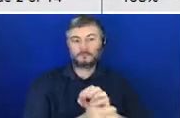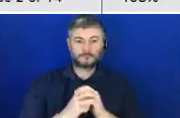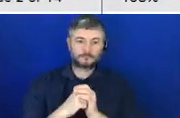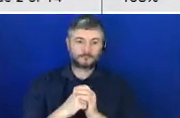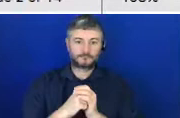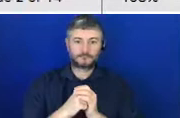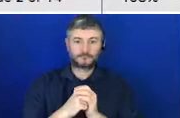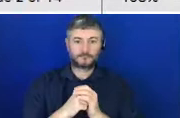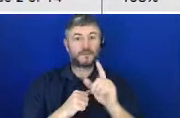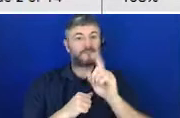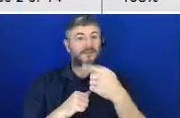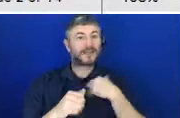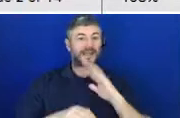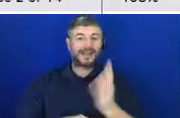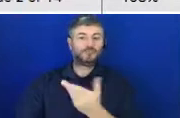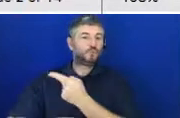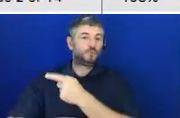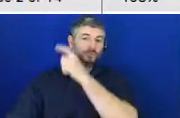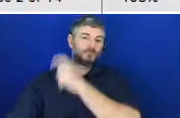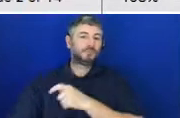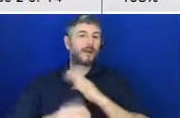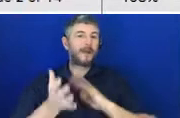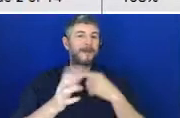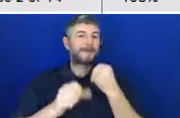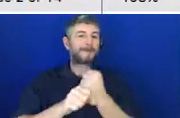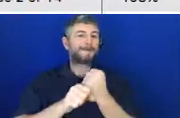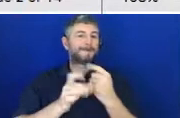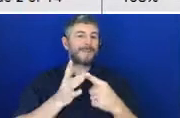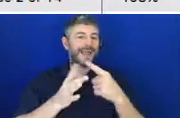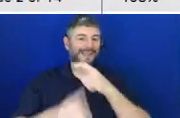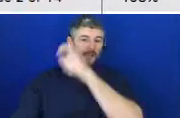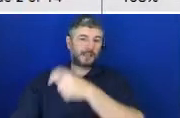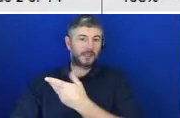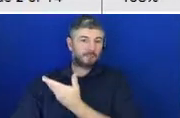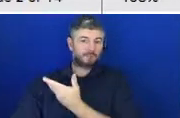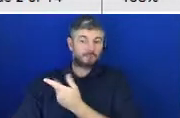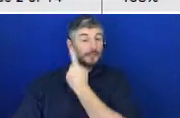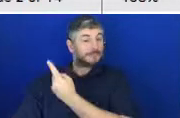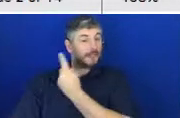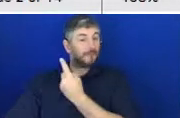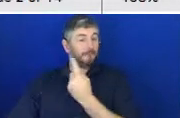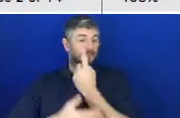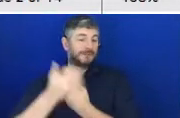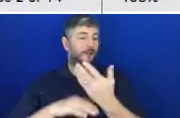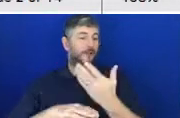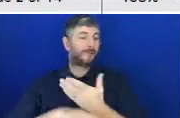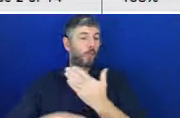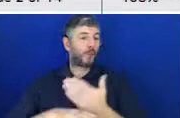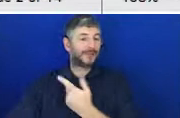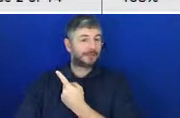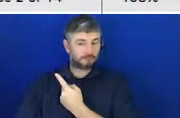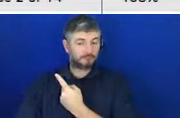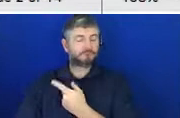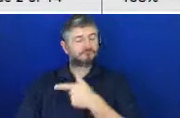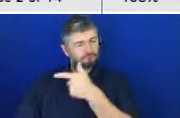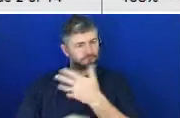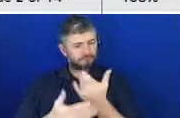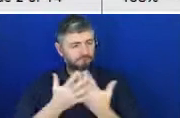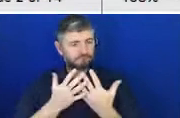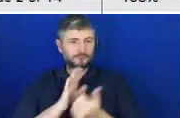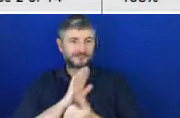to introduce you to Maggie. And Maggie actually is self-employed, and she has a number of